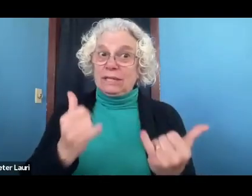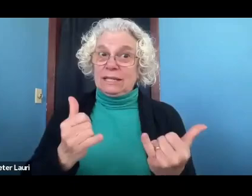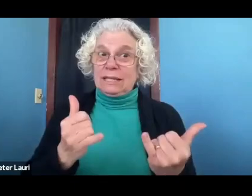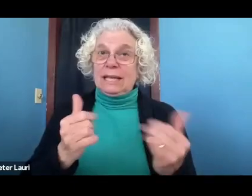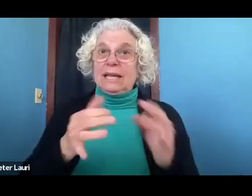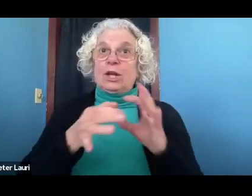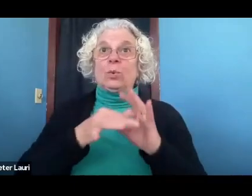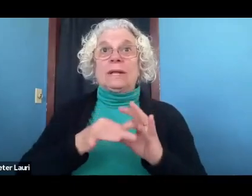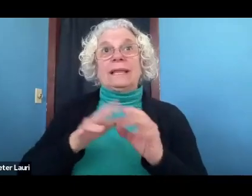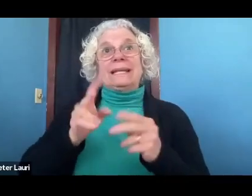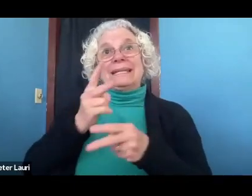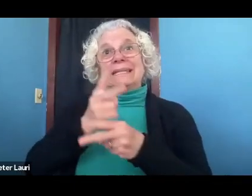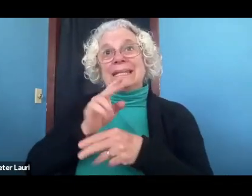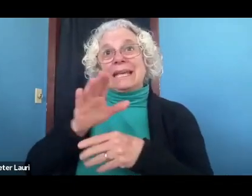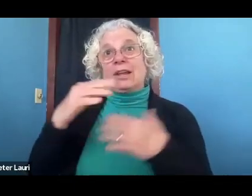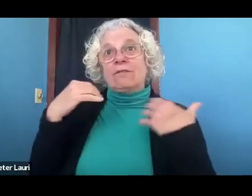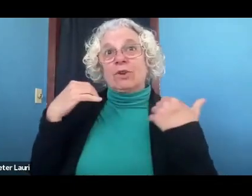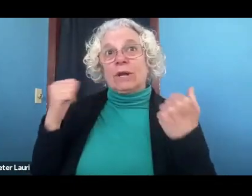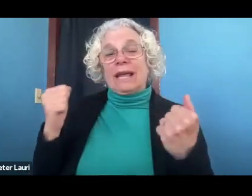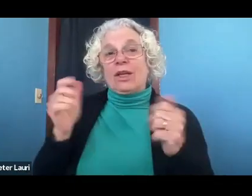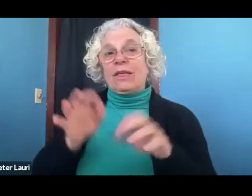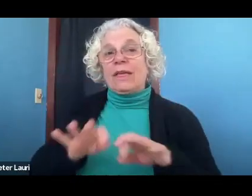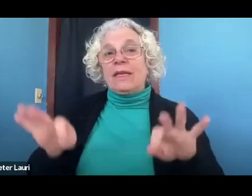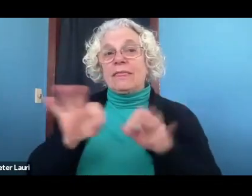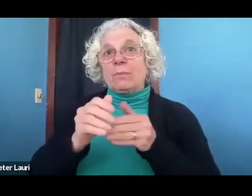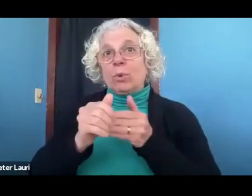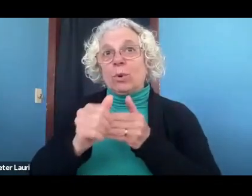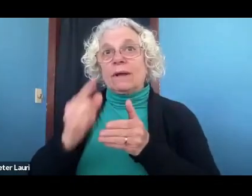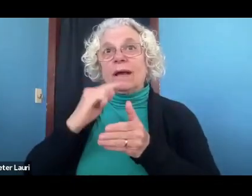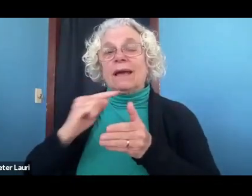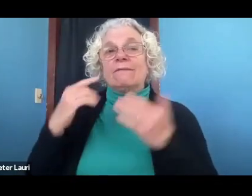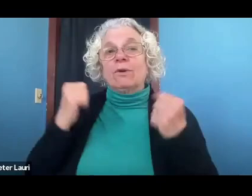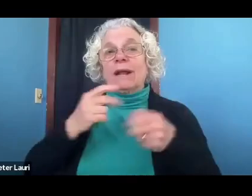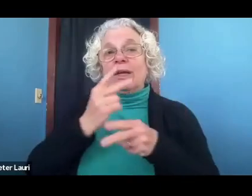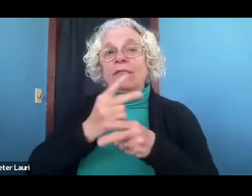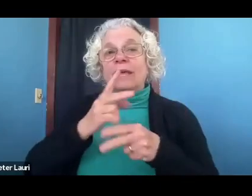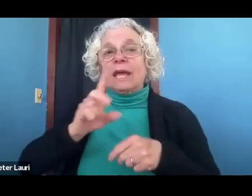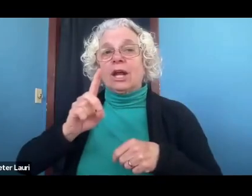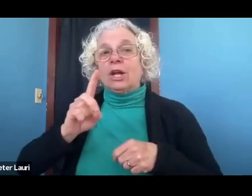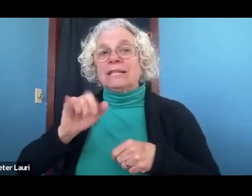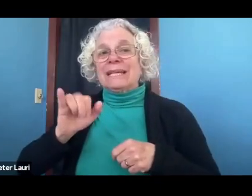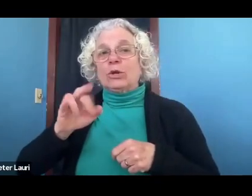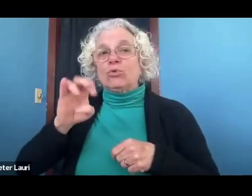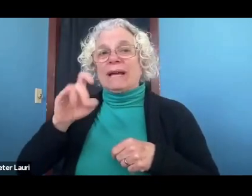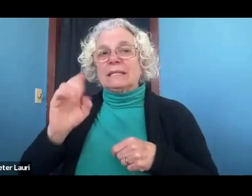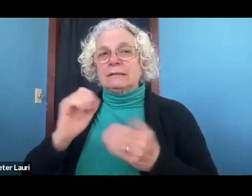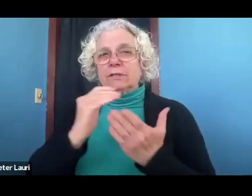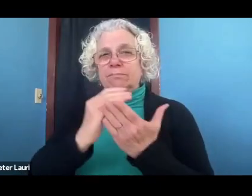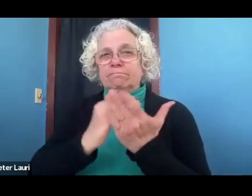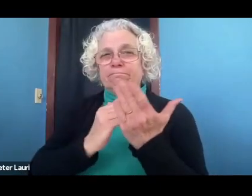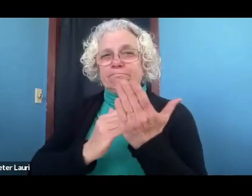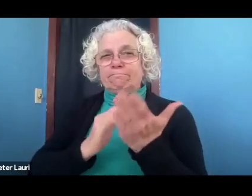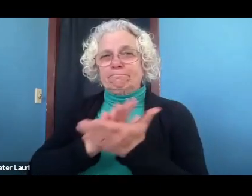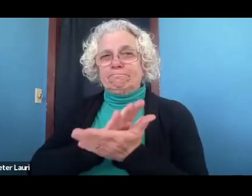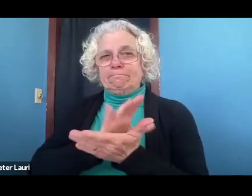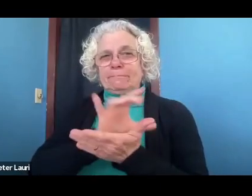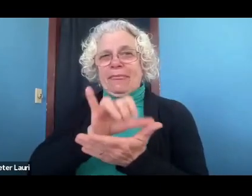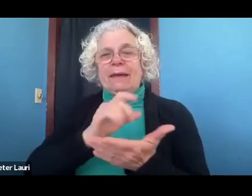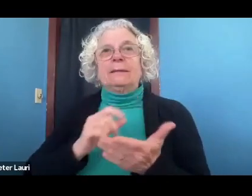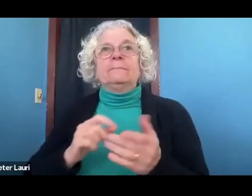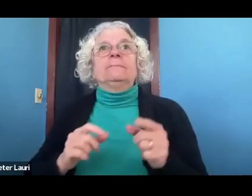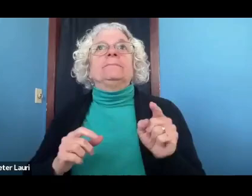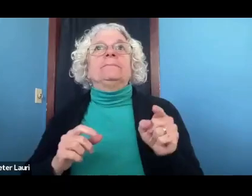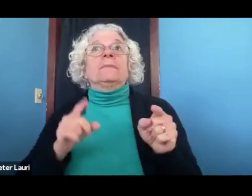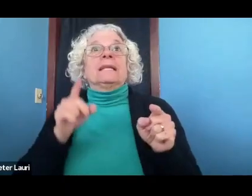Safeguarding Your Health, the Essential Guide to Healthcare Directives. So before we start, a few housekeeping